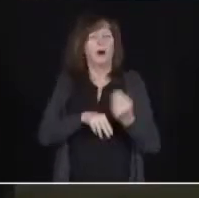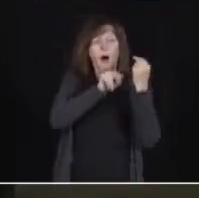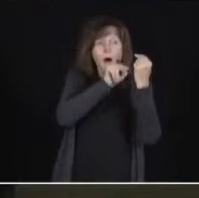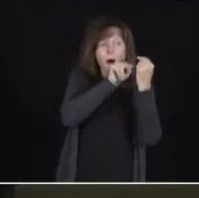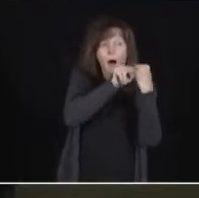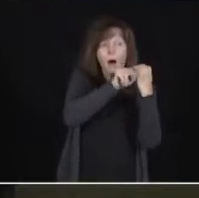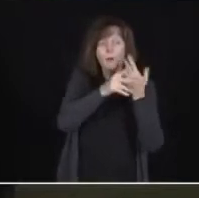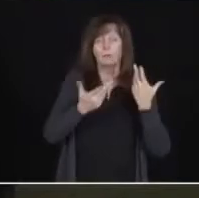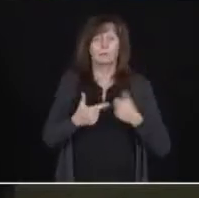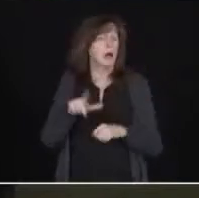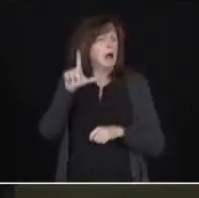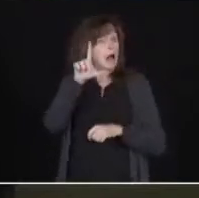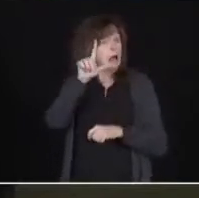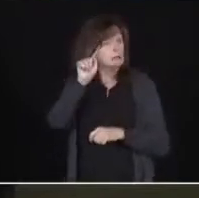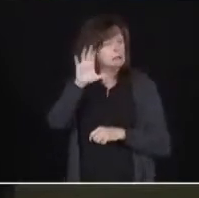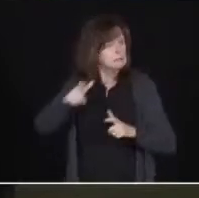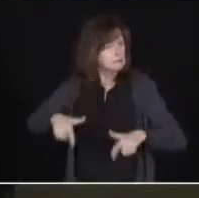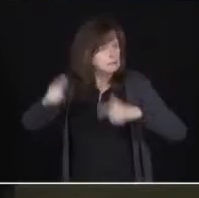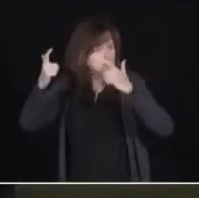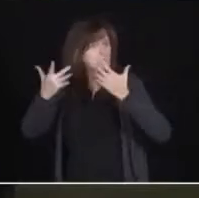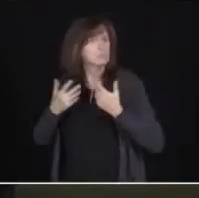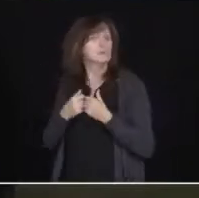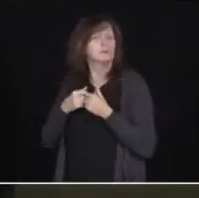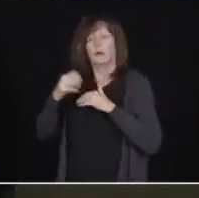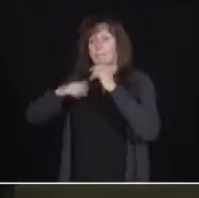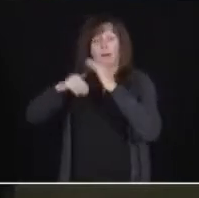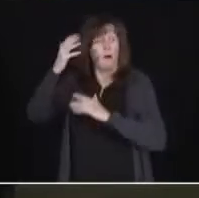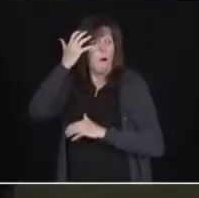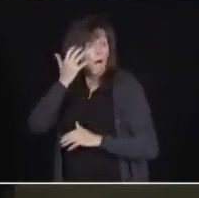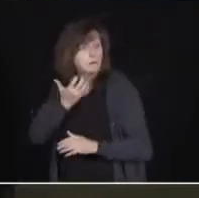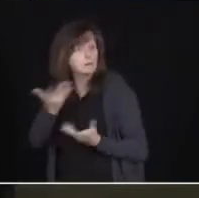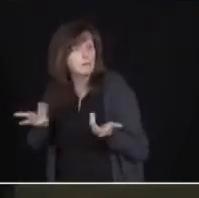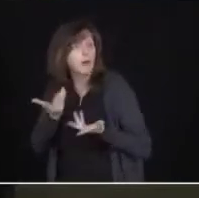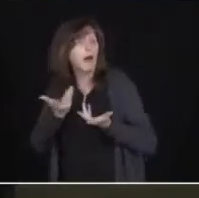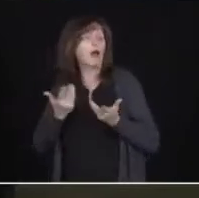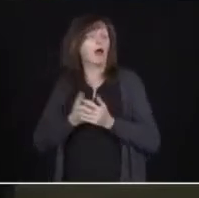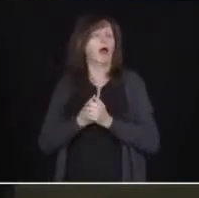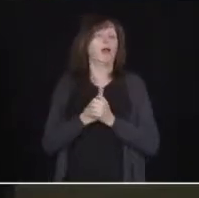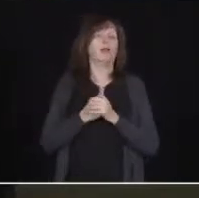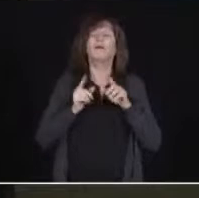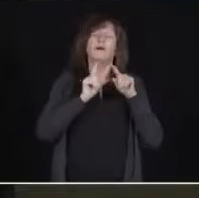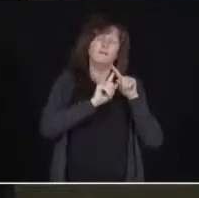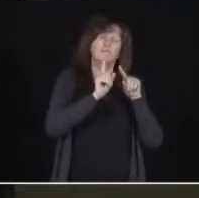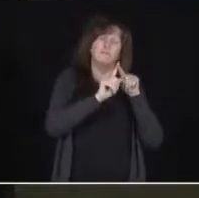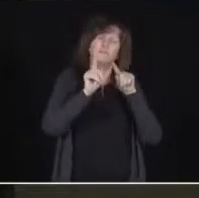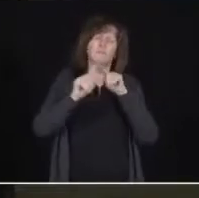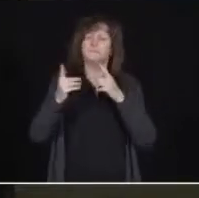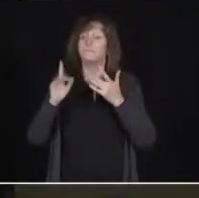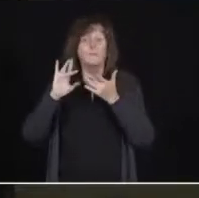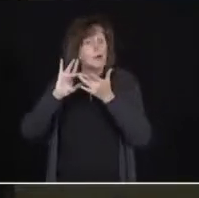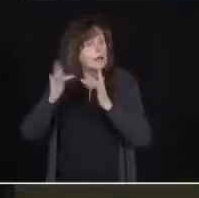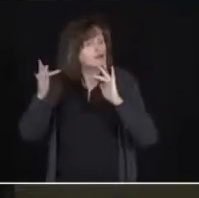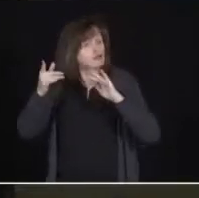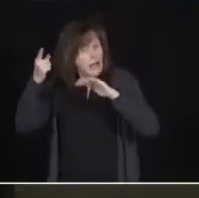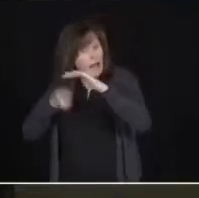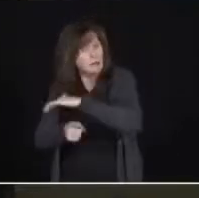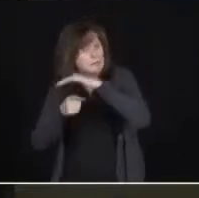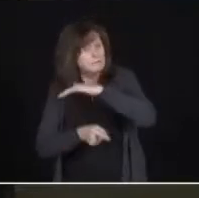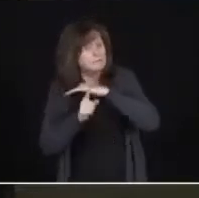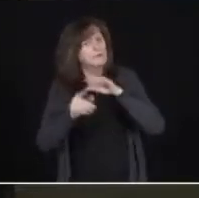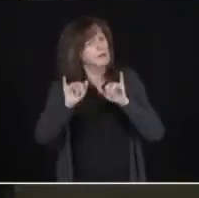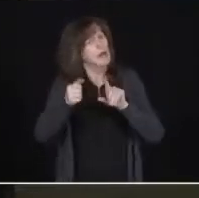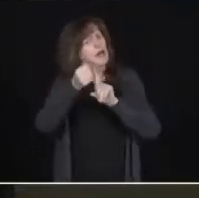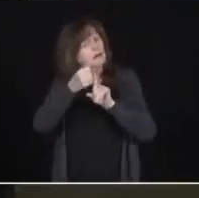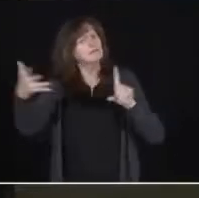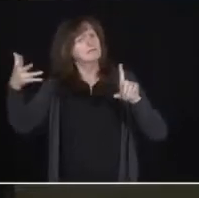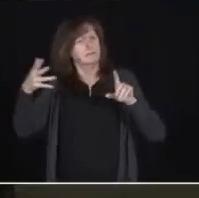broadband. These are the investments that will make a difference in the lives of millions. But all too often, burdensome red tape